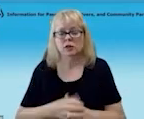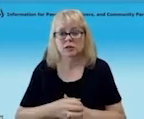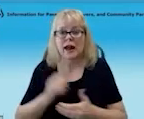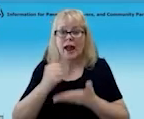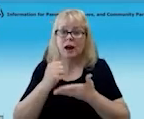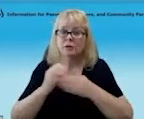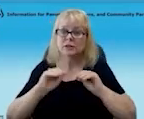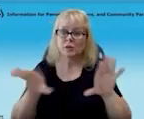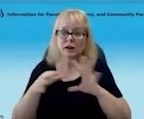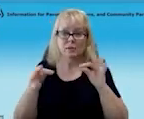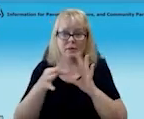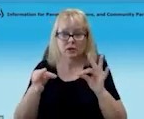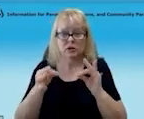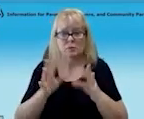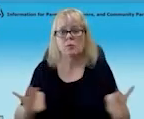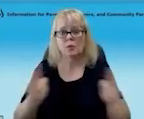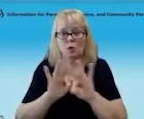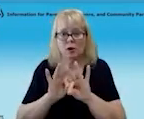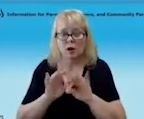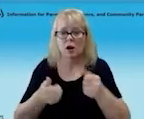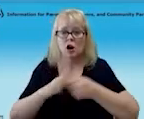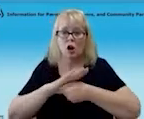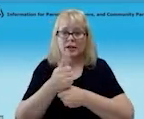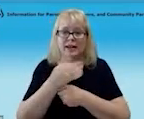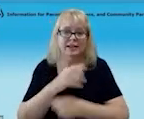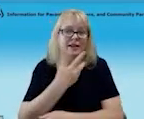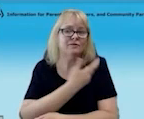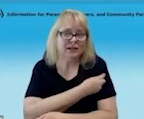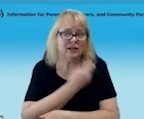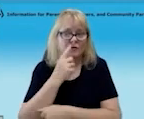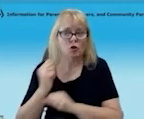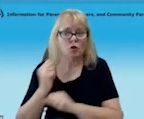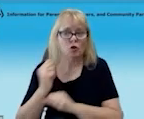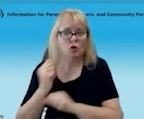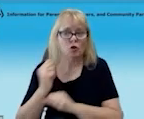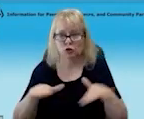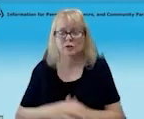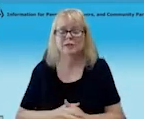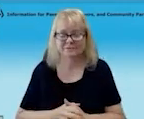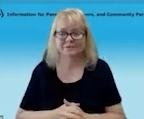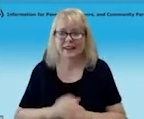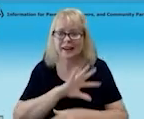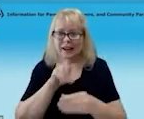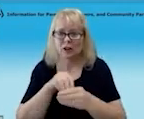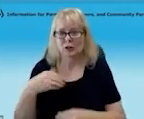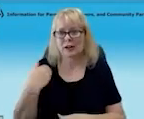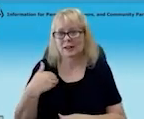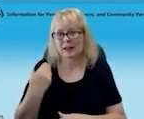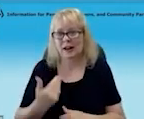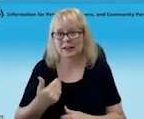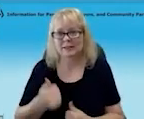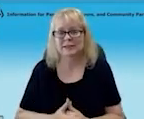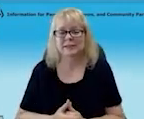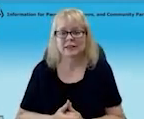children, and other underserved and vulnerable populations. Thus, I really appreciate this opportunity to help spread